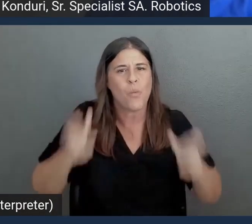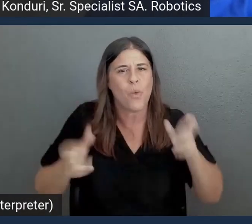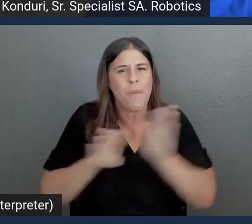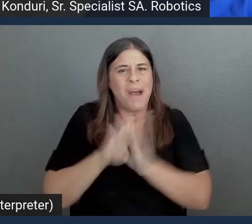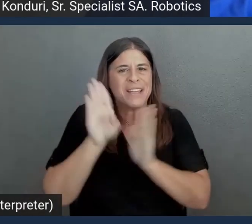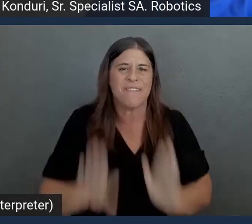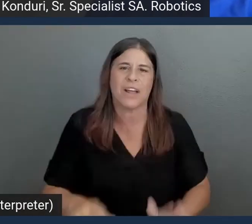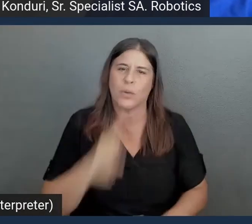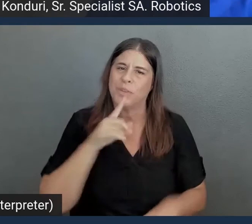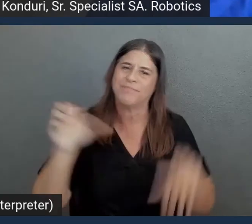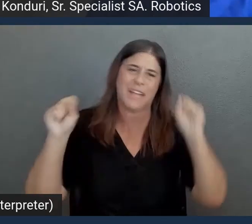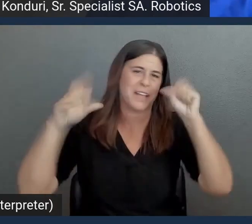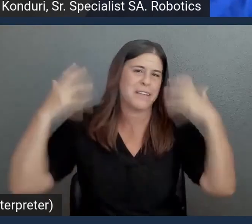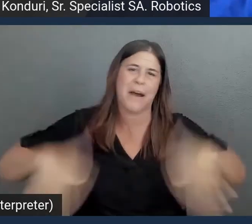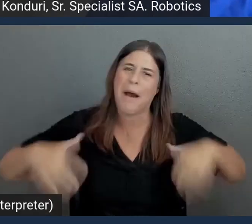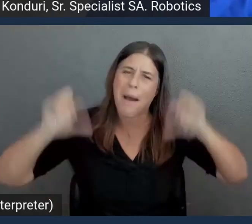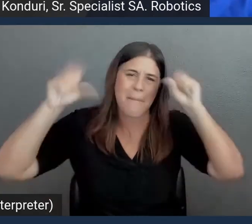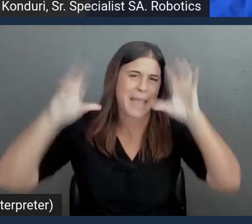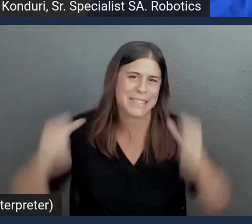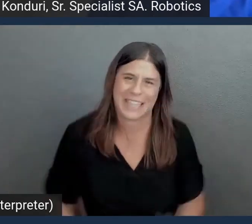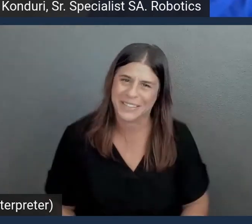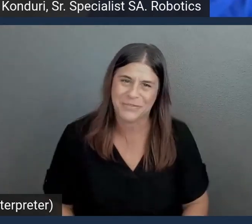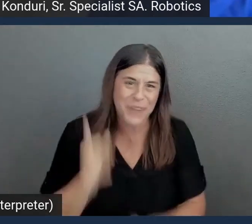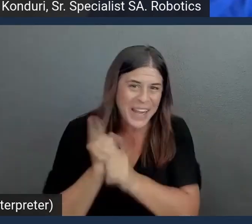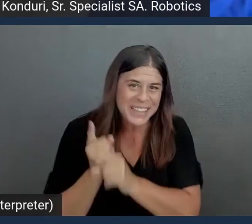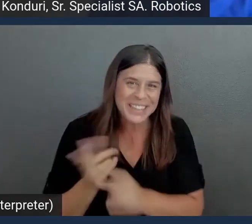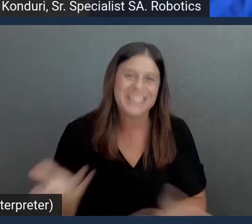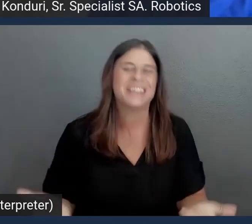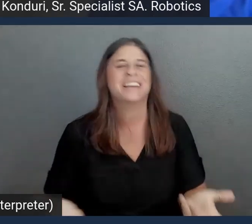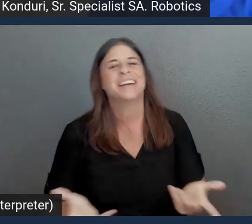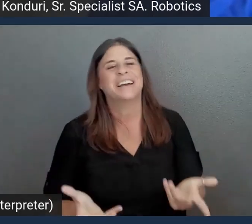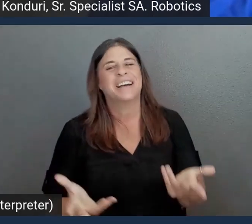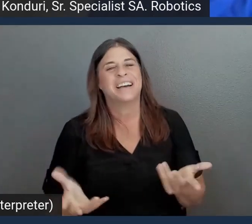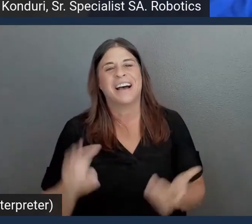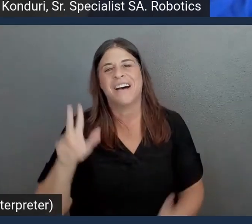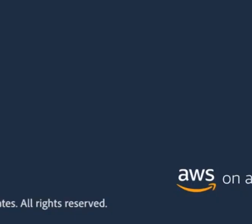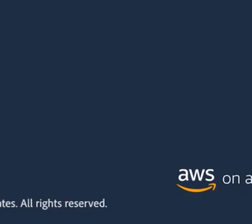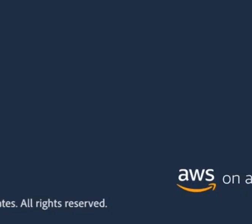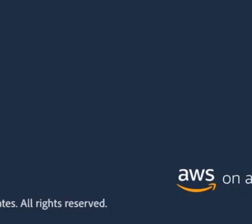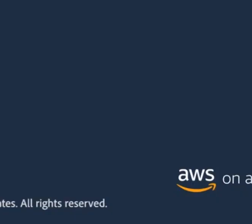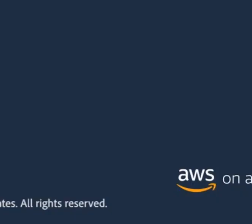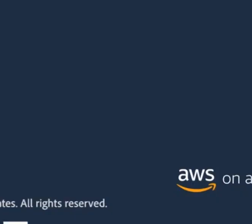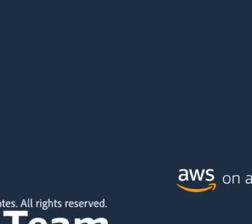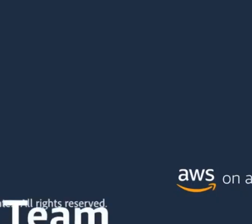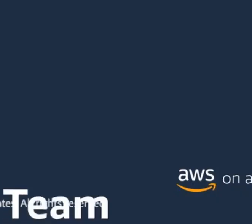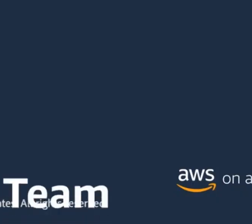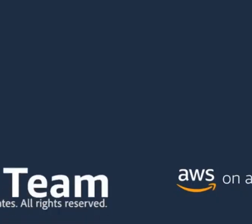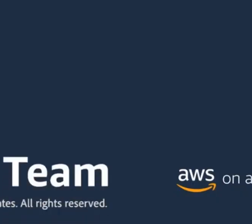just amazing, right? So, Vamshi, thank you very much.